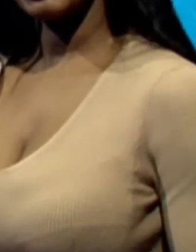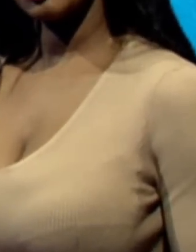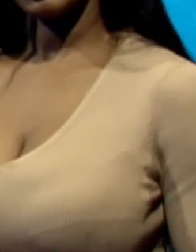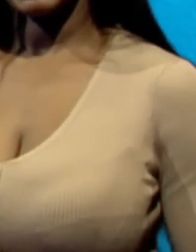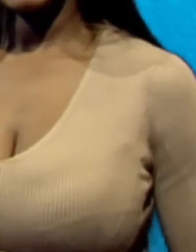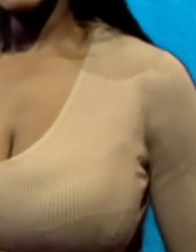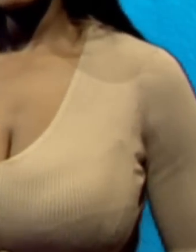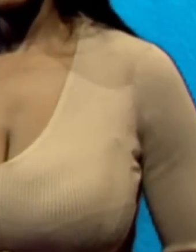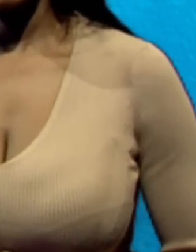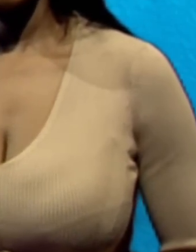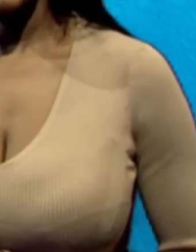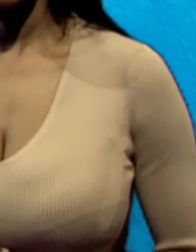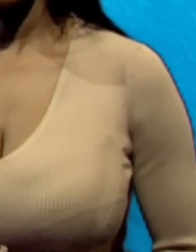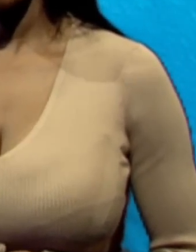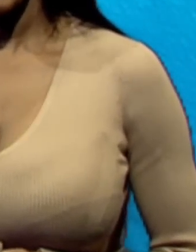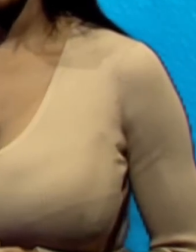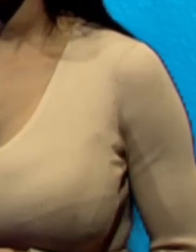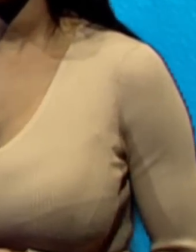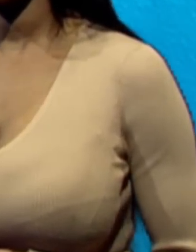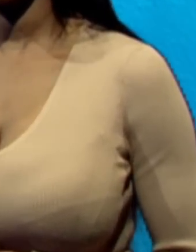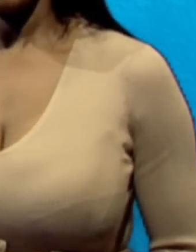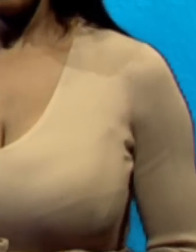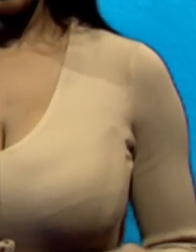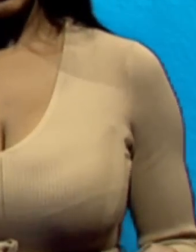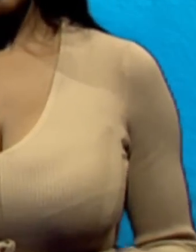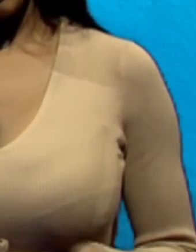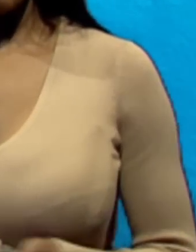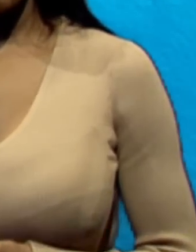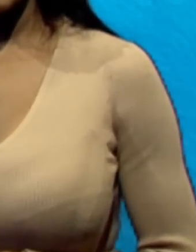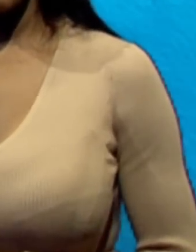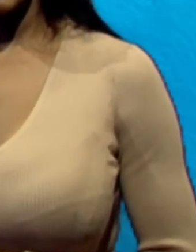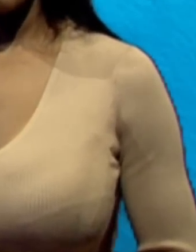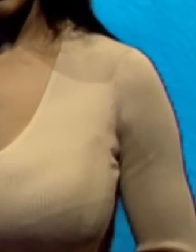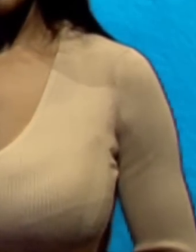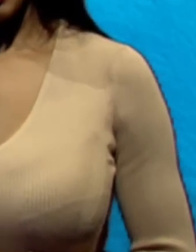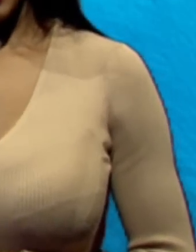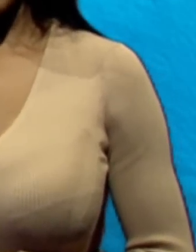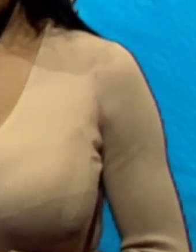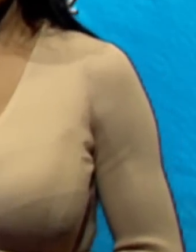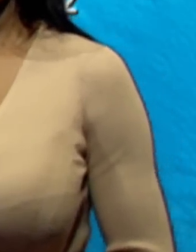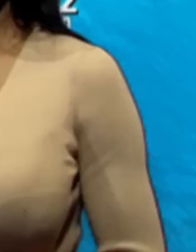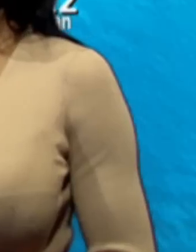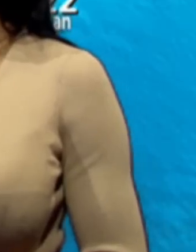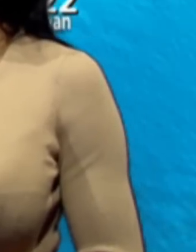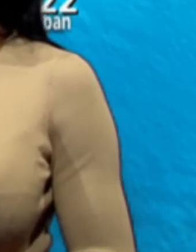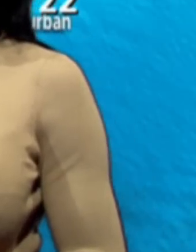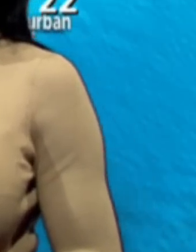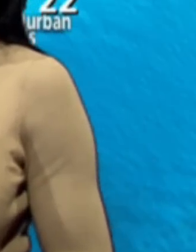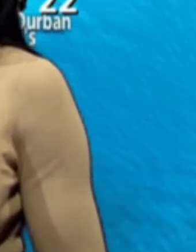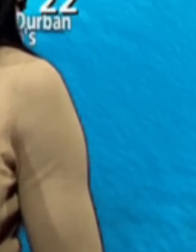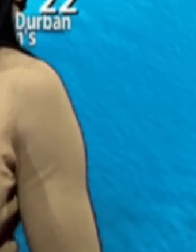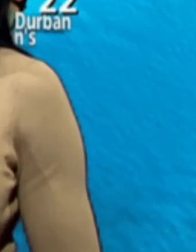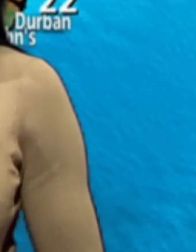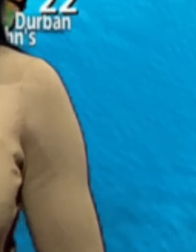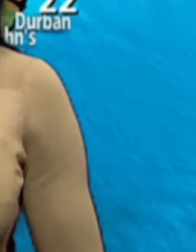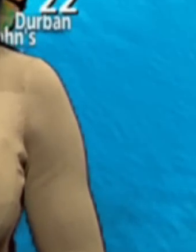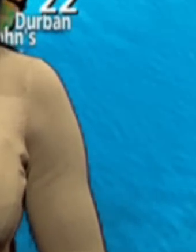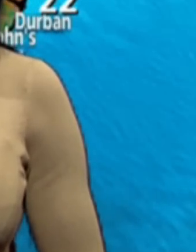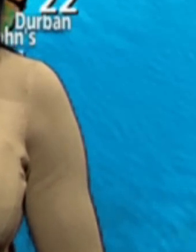go nna bothitonyana ka digata di le 20 mo gaetsho maemo a bosa felela fano a re kopane gape mo nakong e tlang.